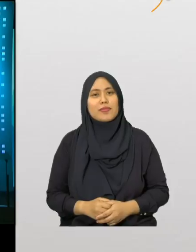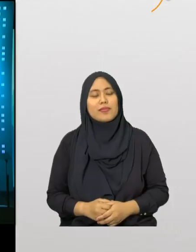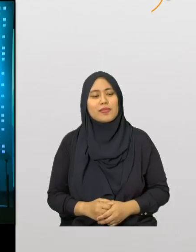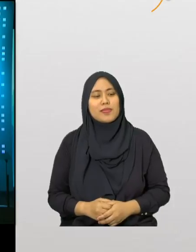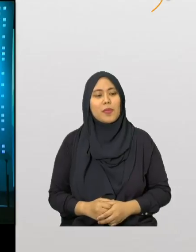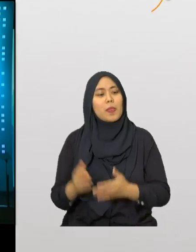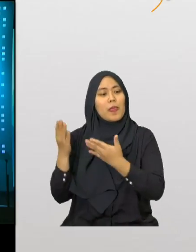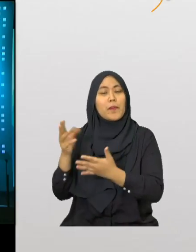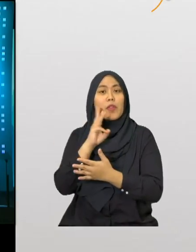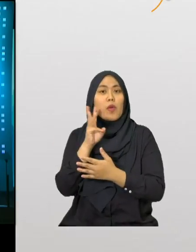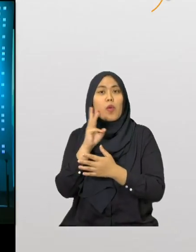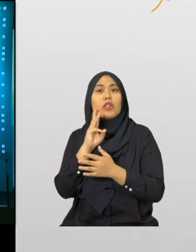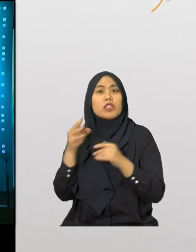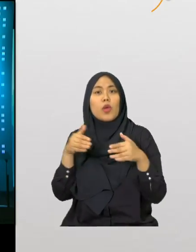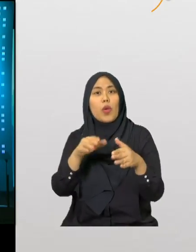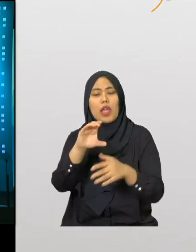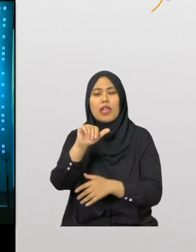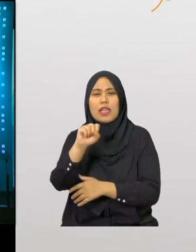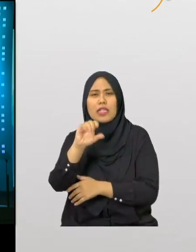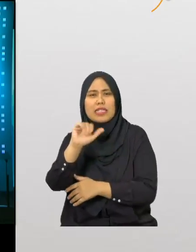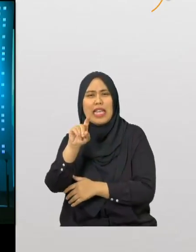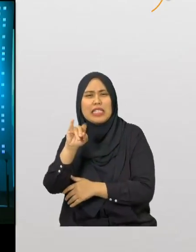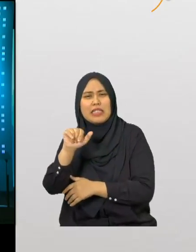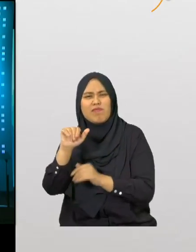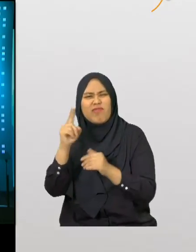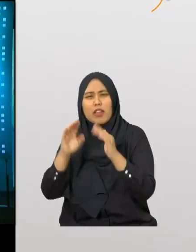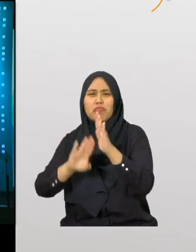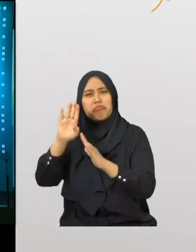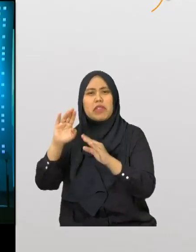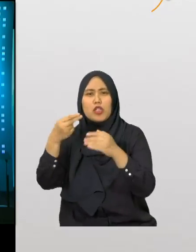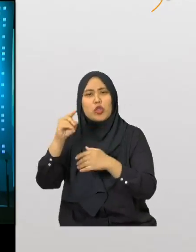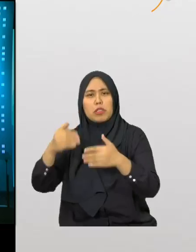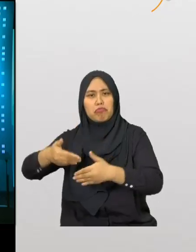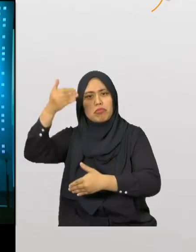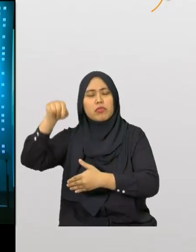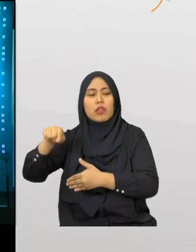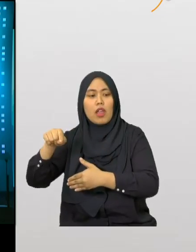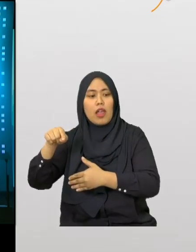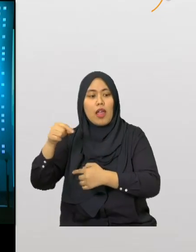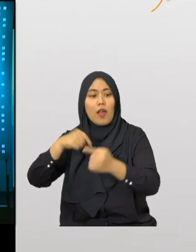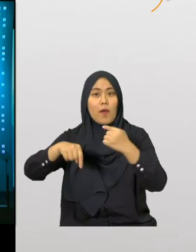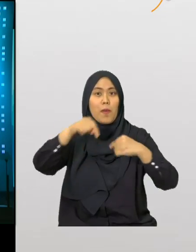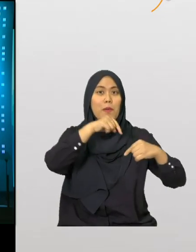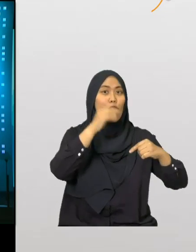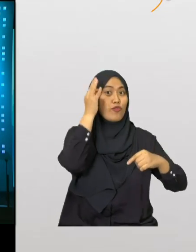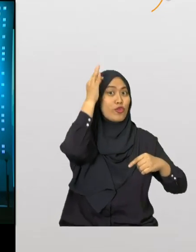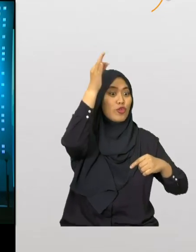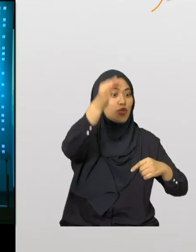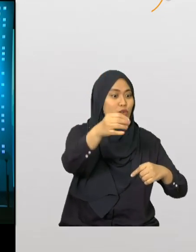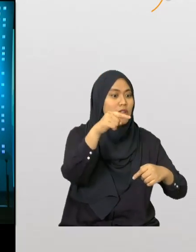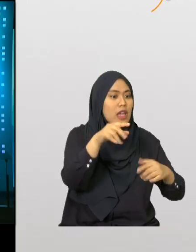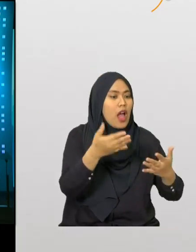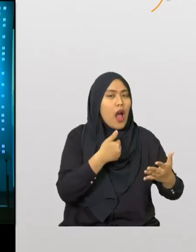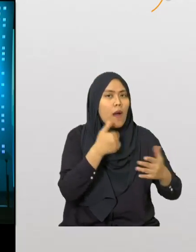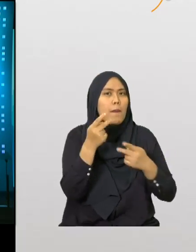This is Waterway Cascadia, another development, HDB. And Back to the Future, this is the Punggol Digital